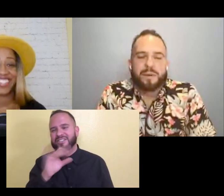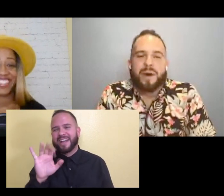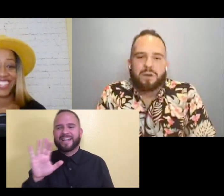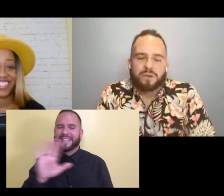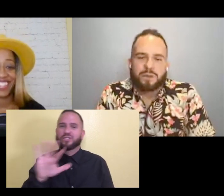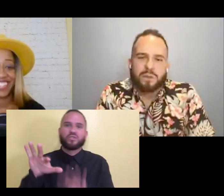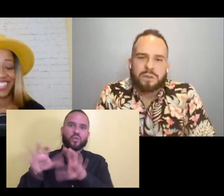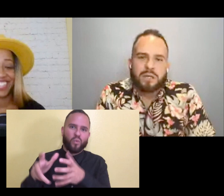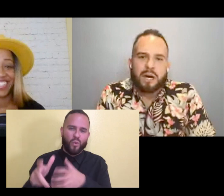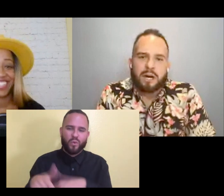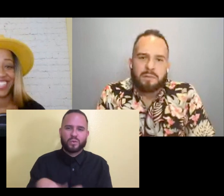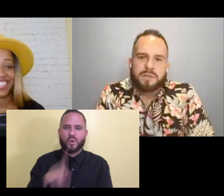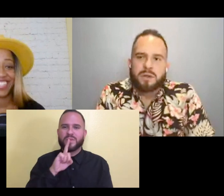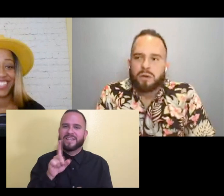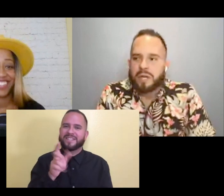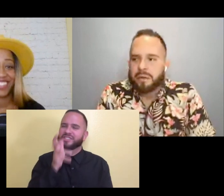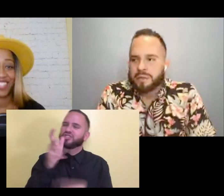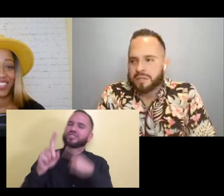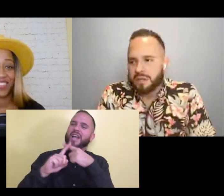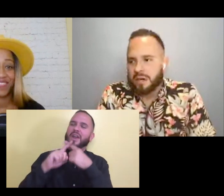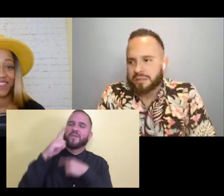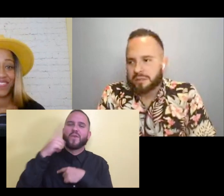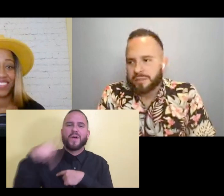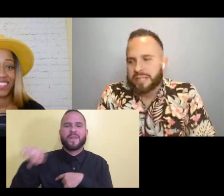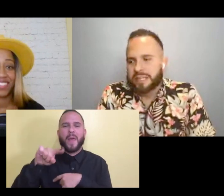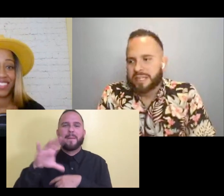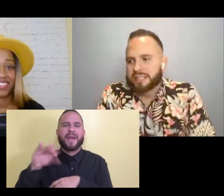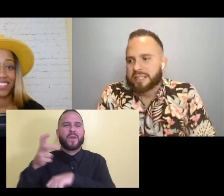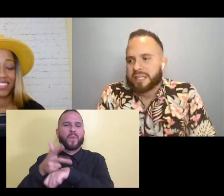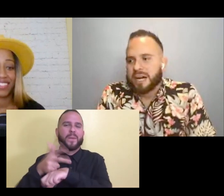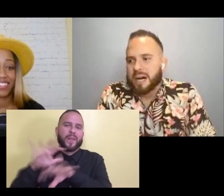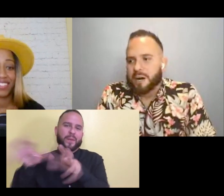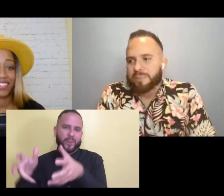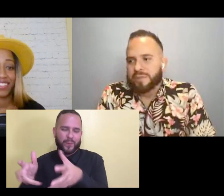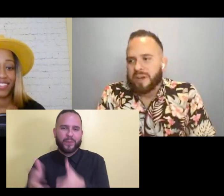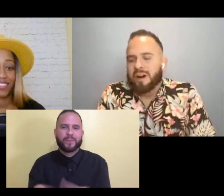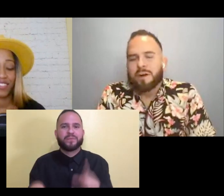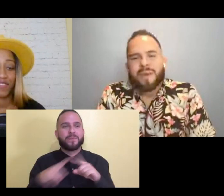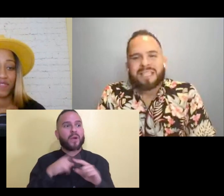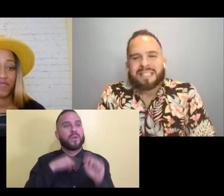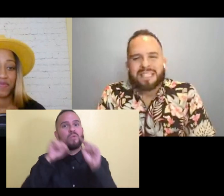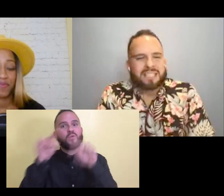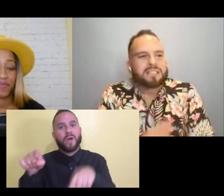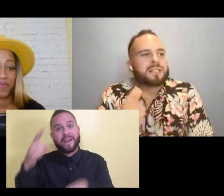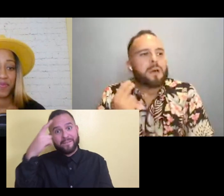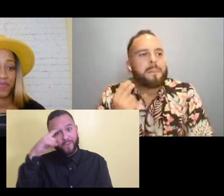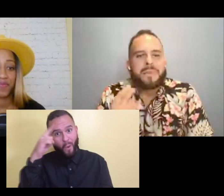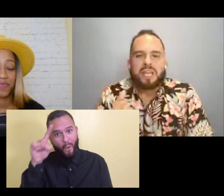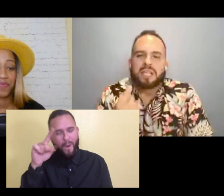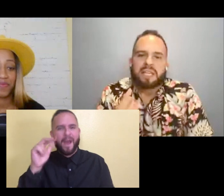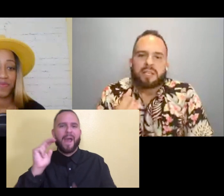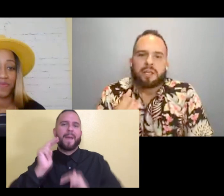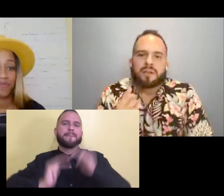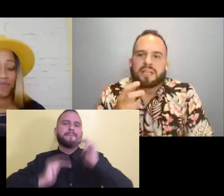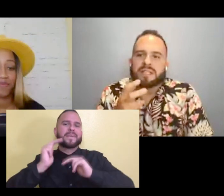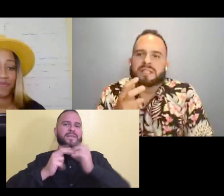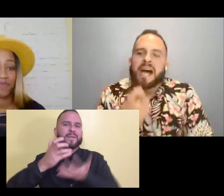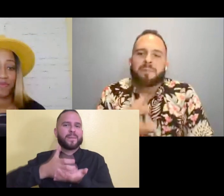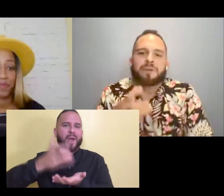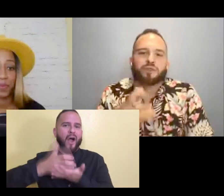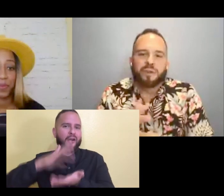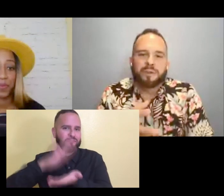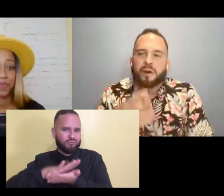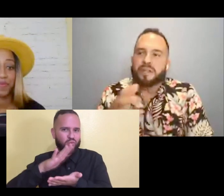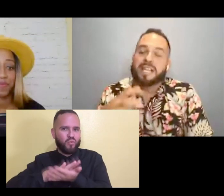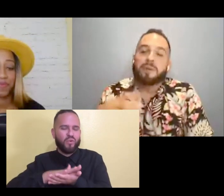build a bottle school. So it was just awesome because um, automatically, like just immediately, the type